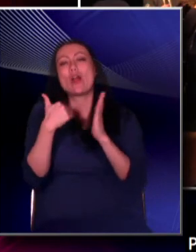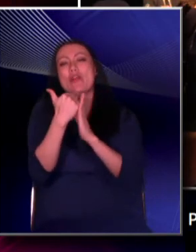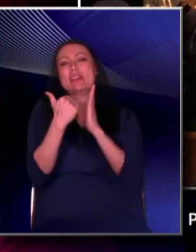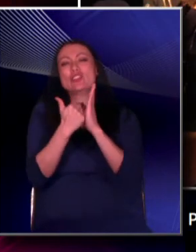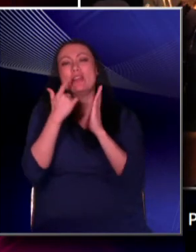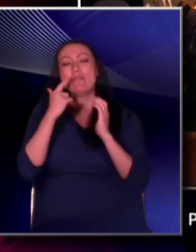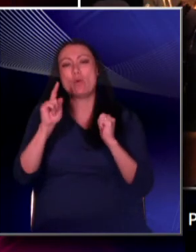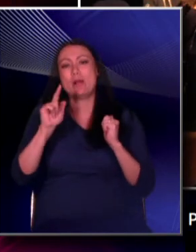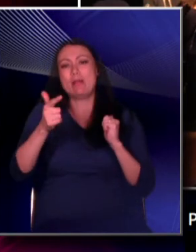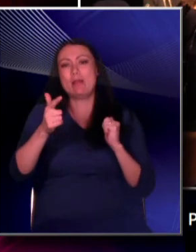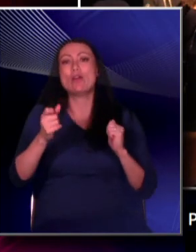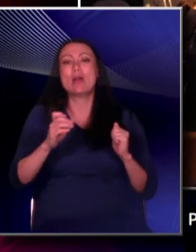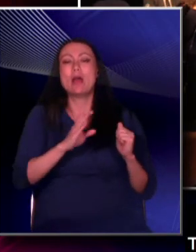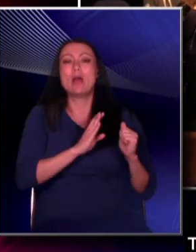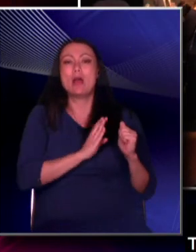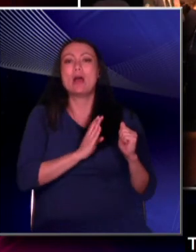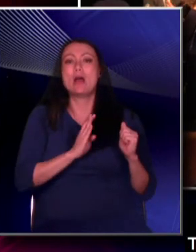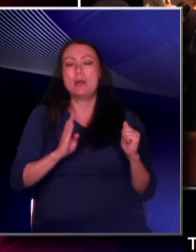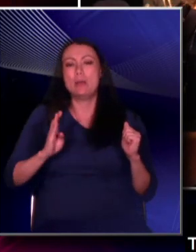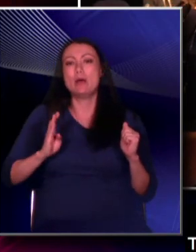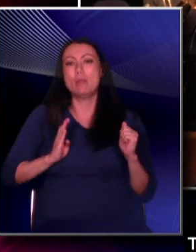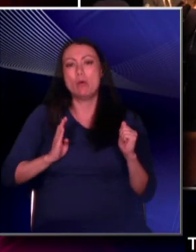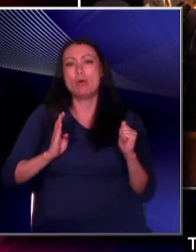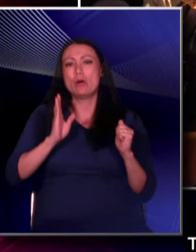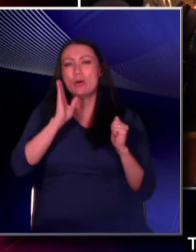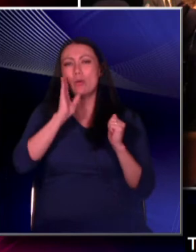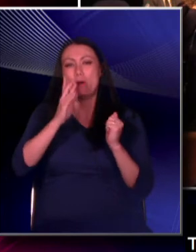which the board ostensibly will act on later.